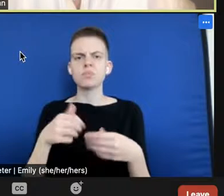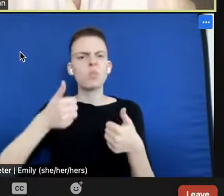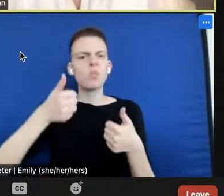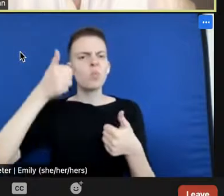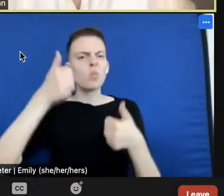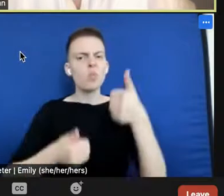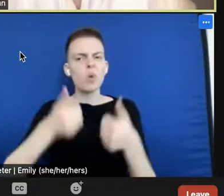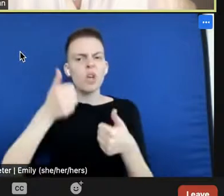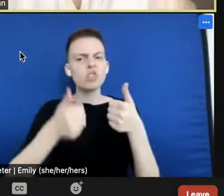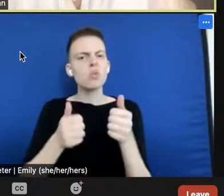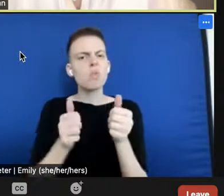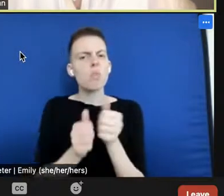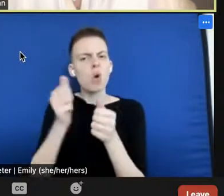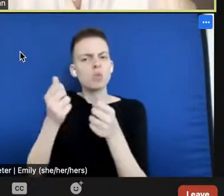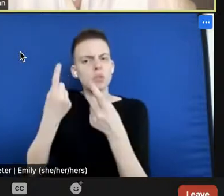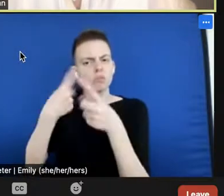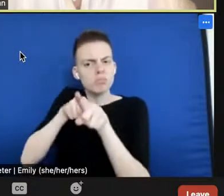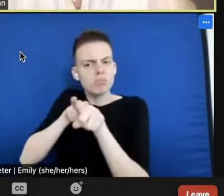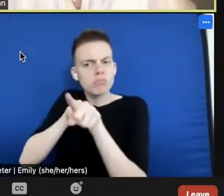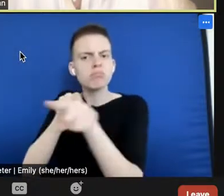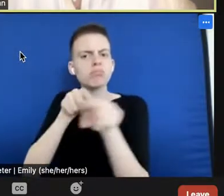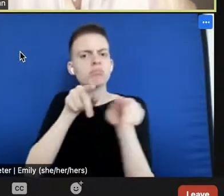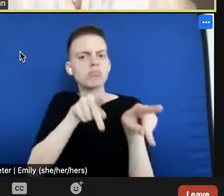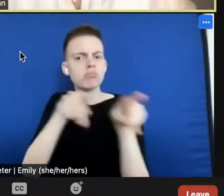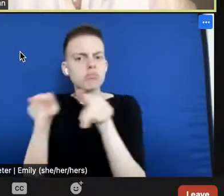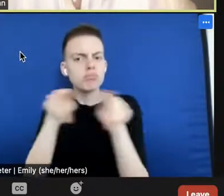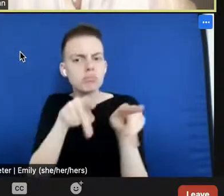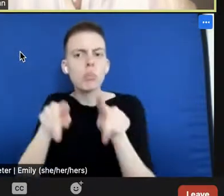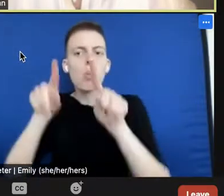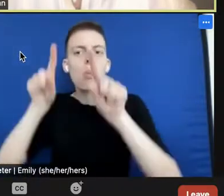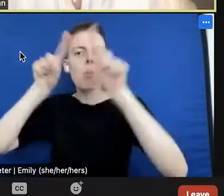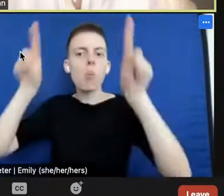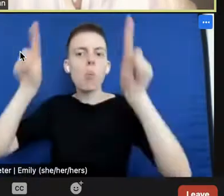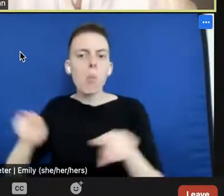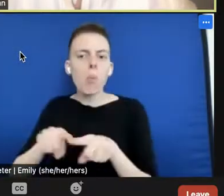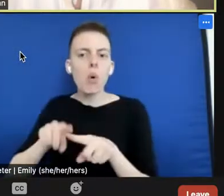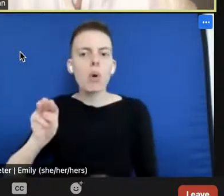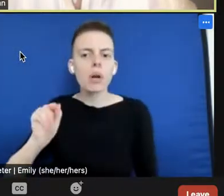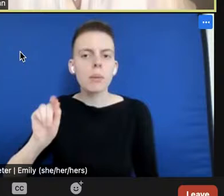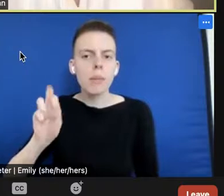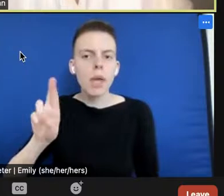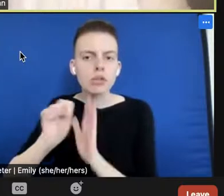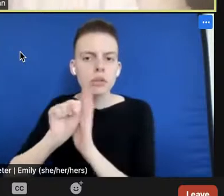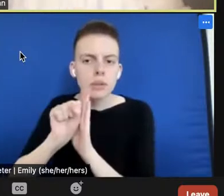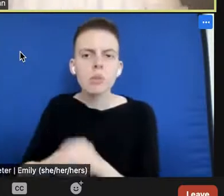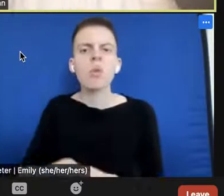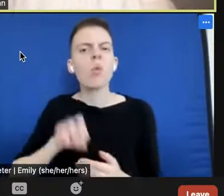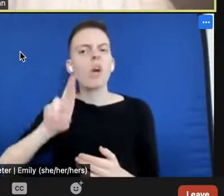symbols or other images used for communication materials?